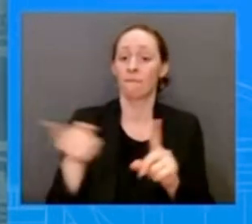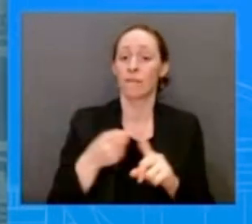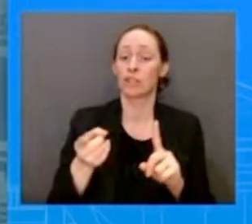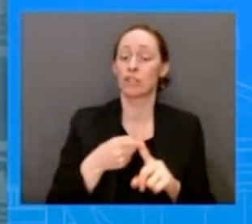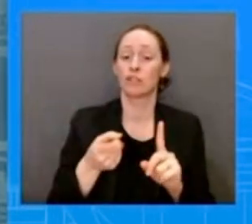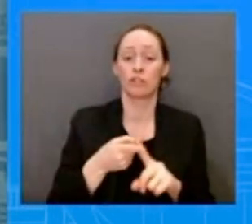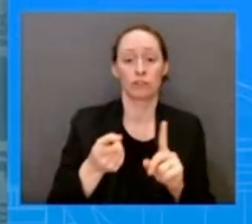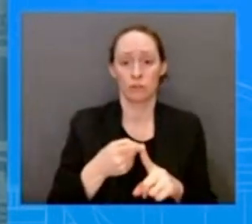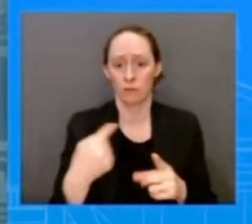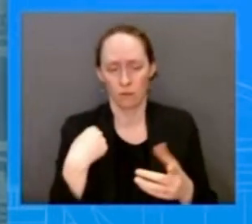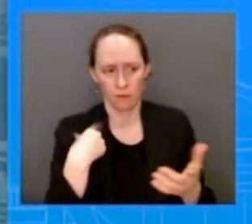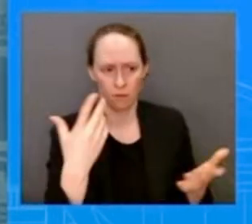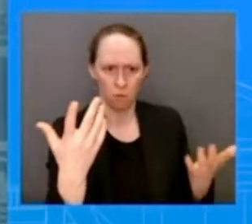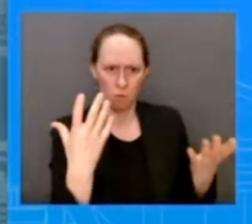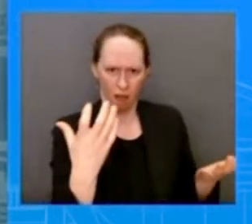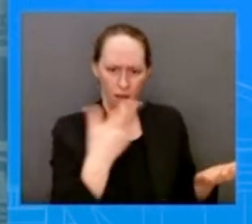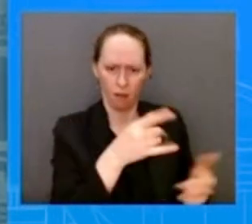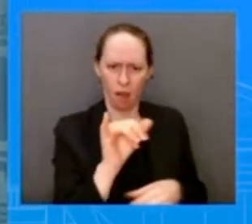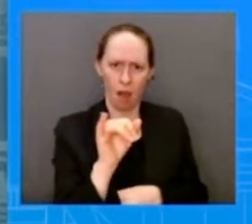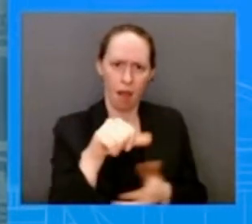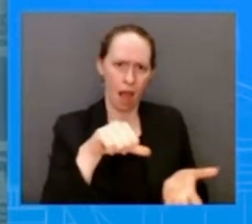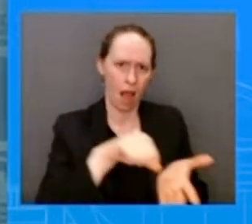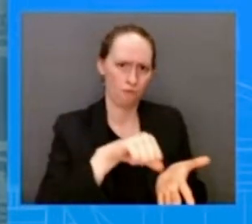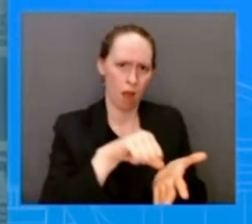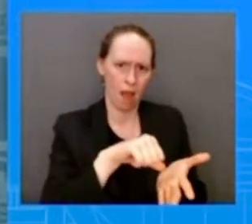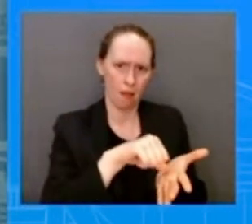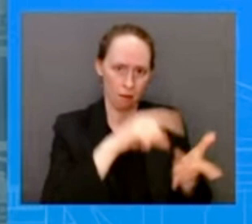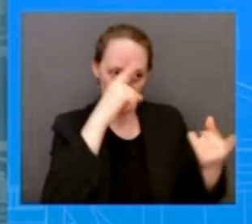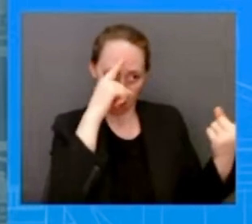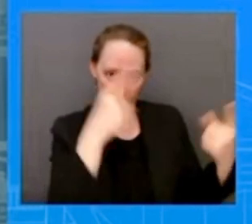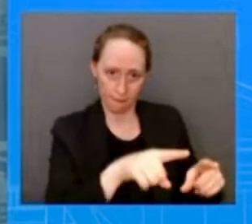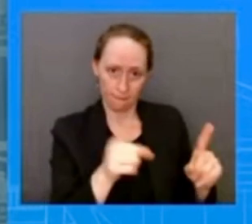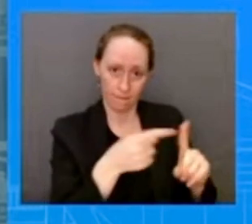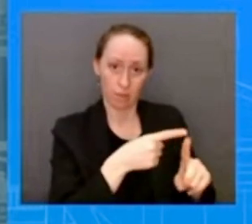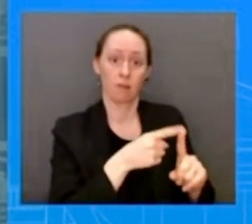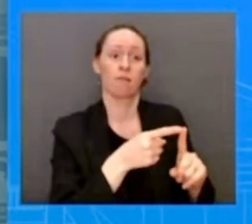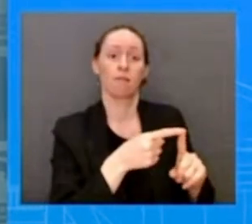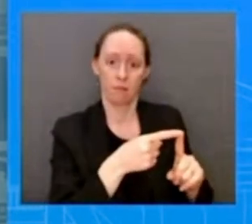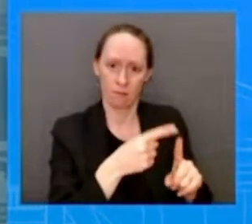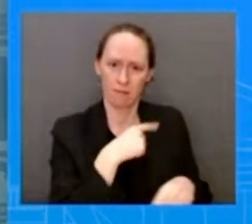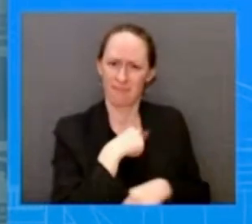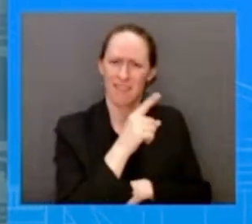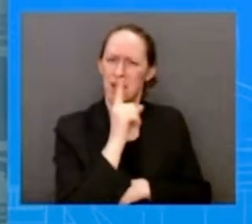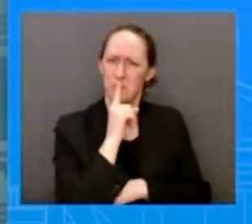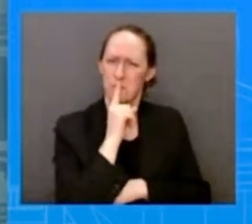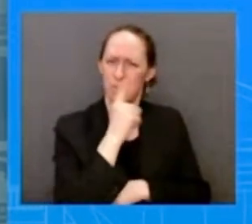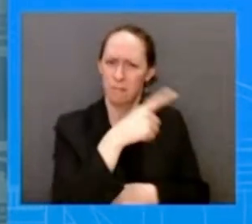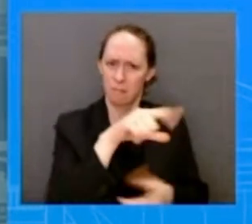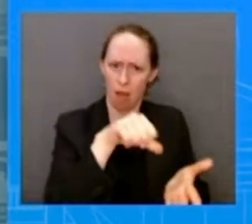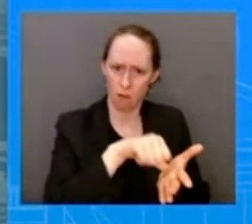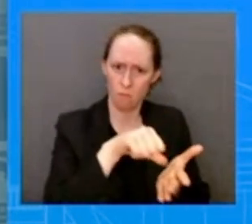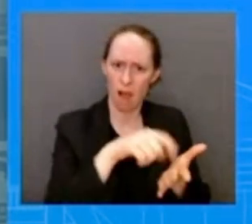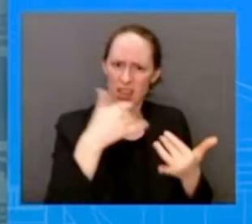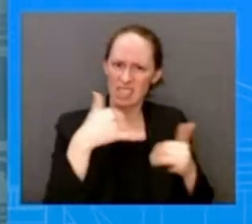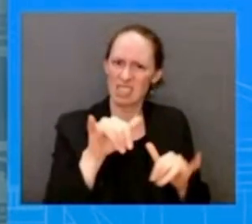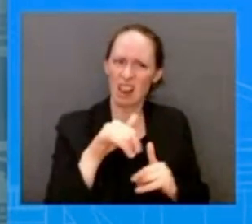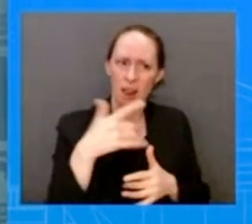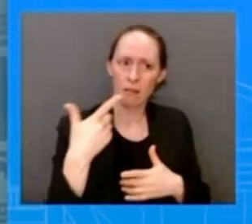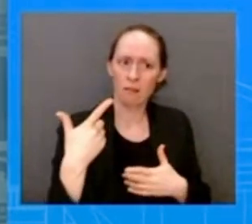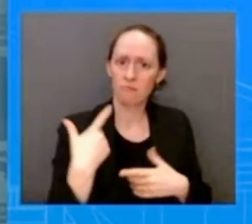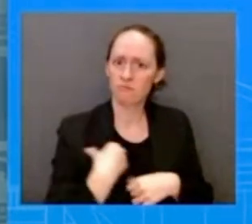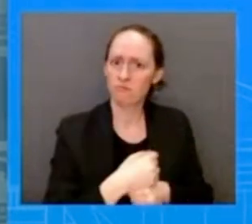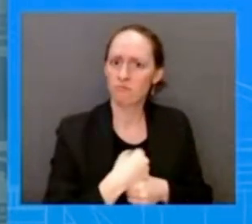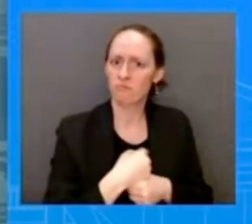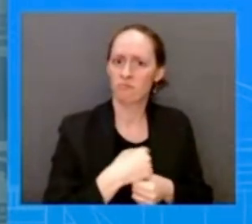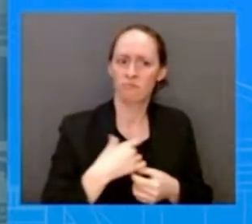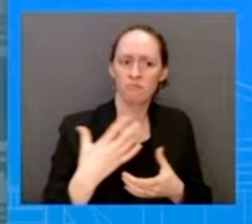to continue enrichment and free to further decrease the breakout time to weeks and months from